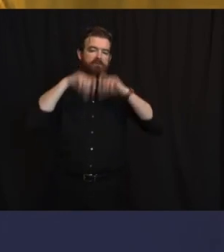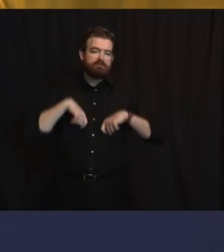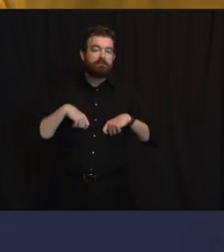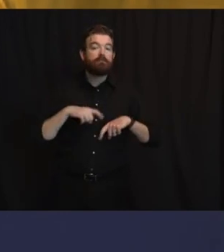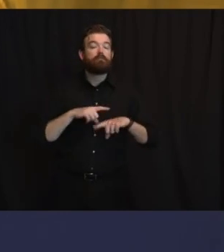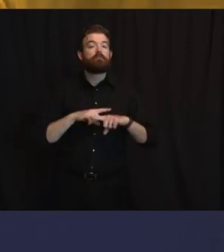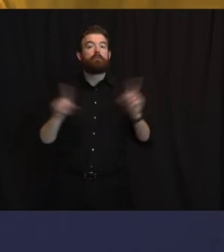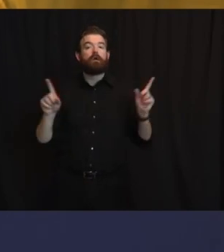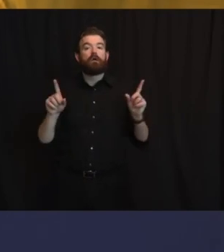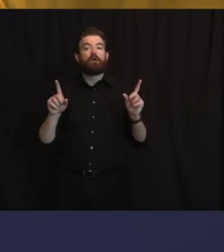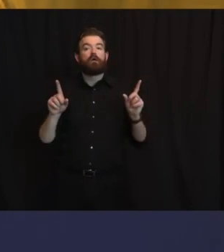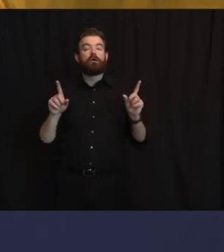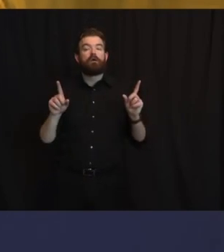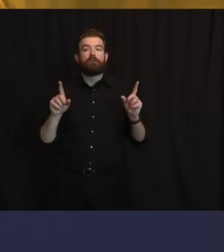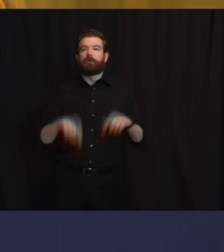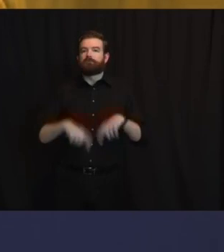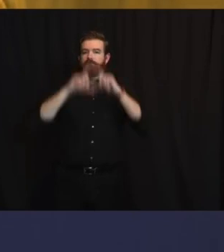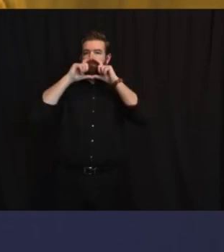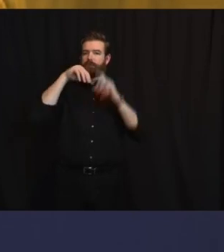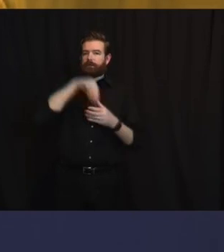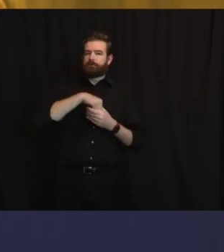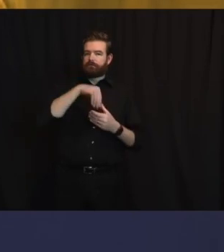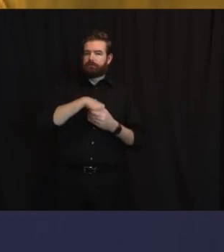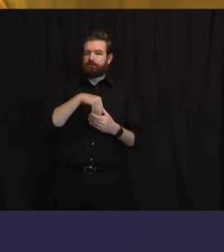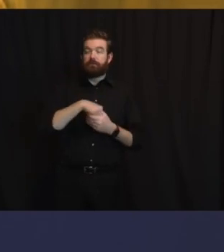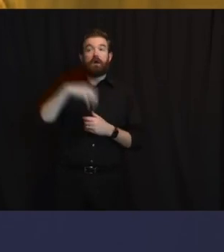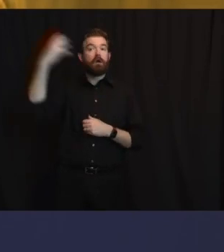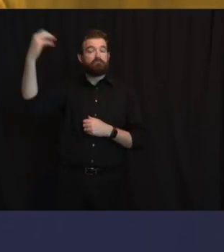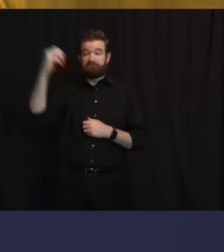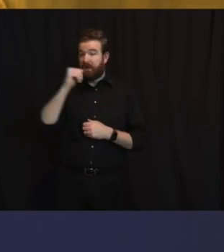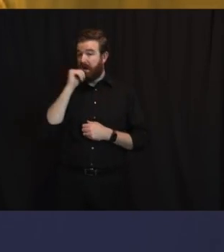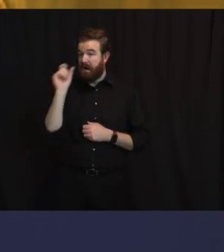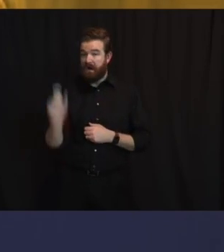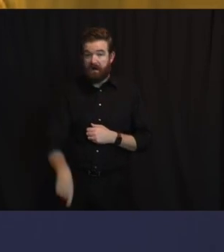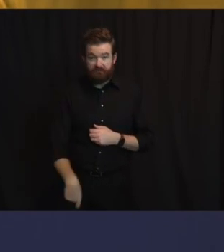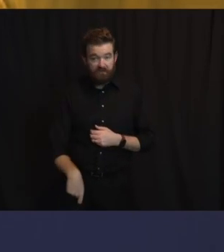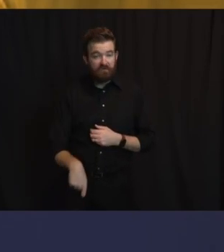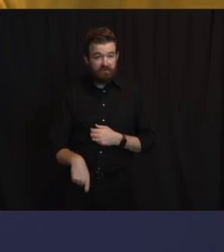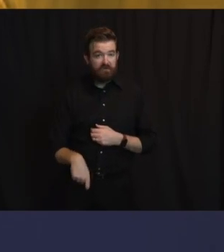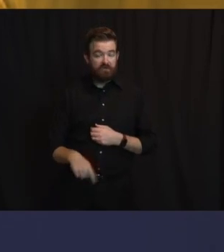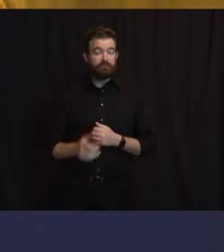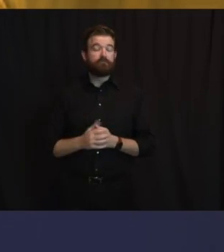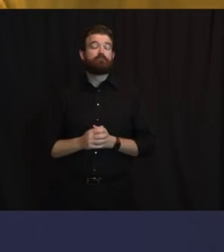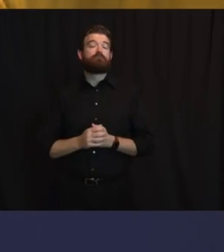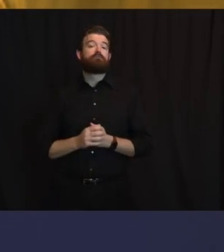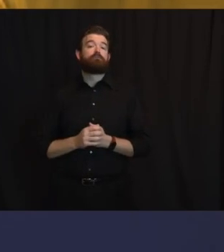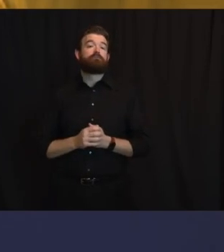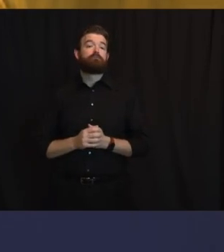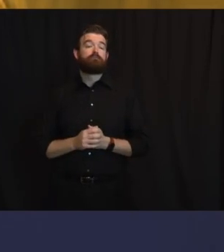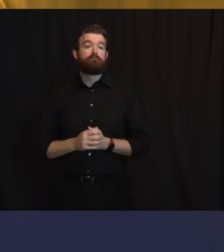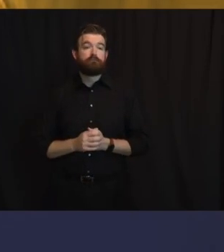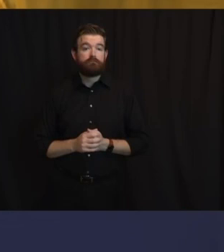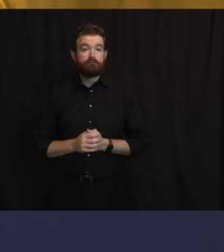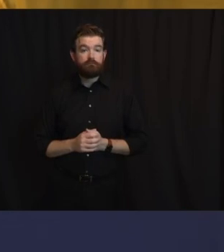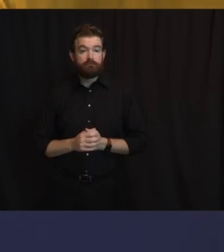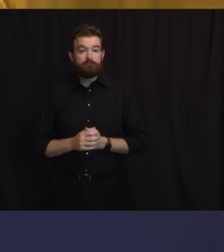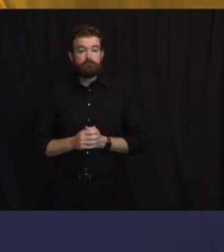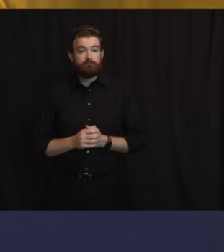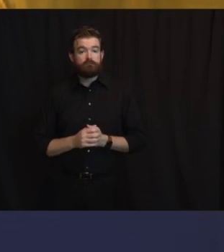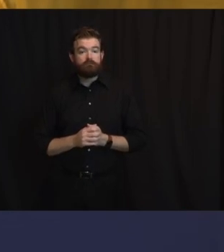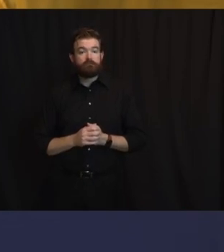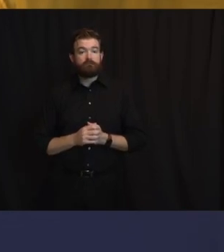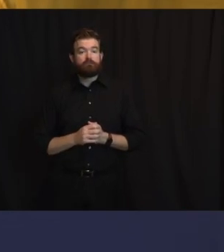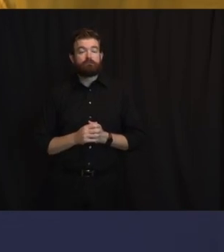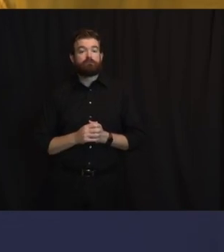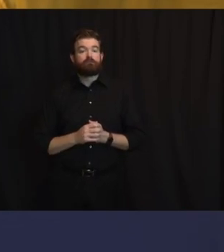frankly, the feds have basically mimicked what we've been doing all along, although they've added the added dimension